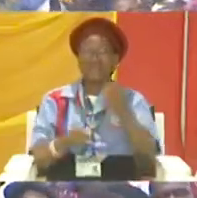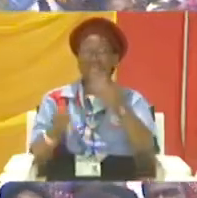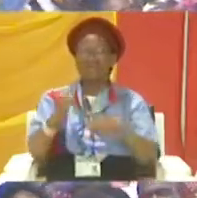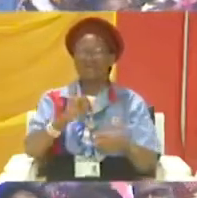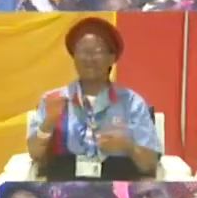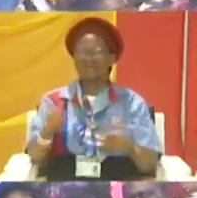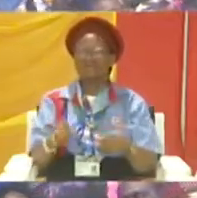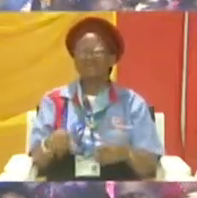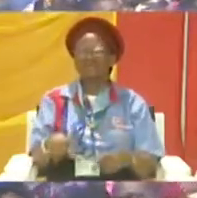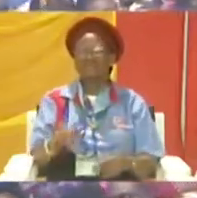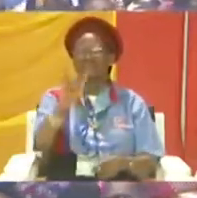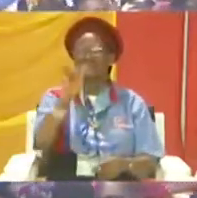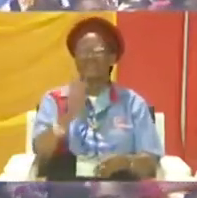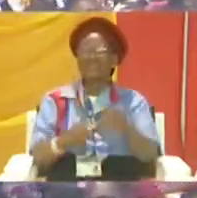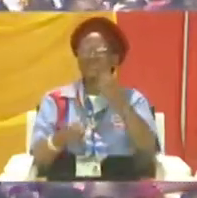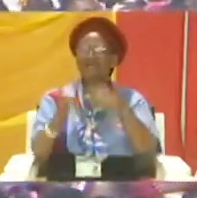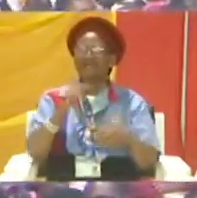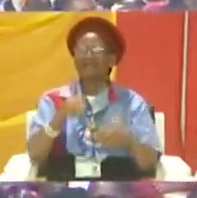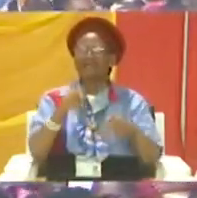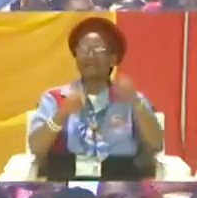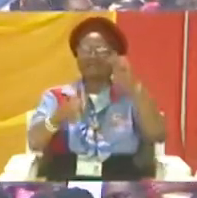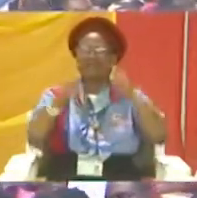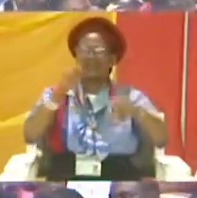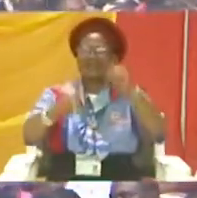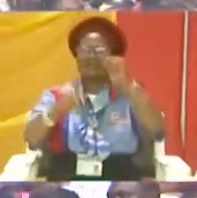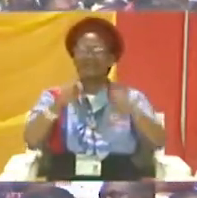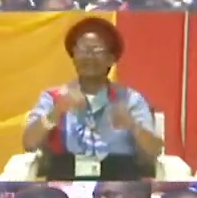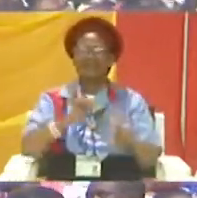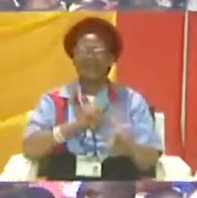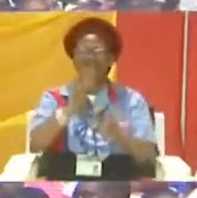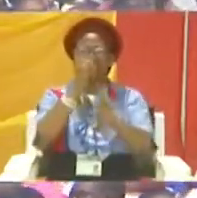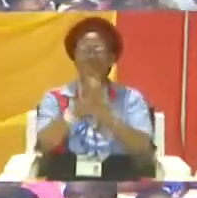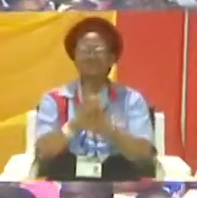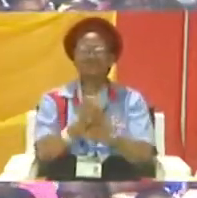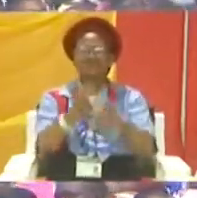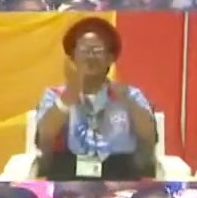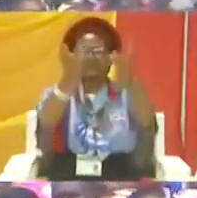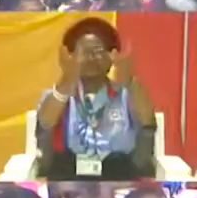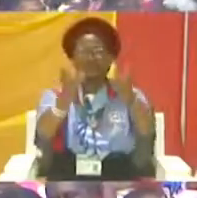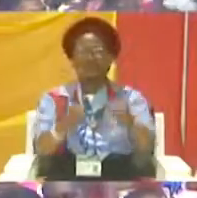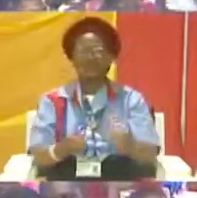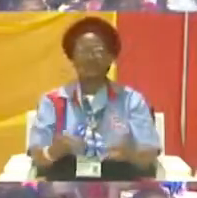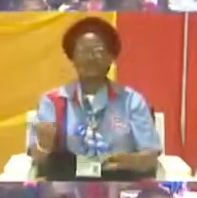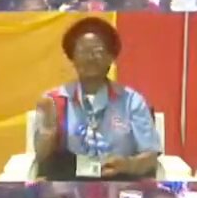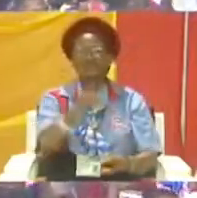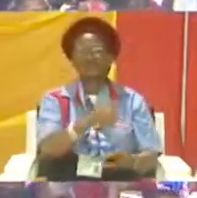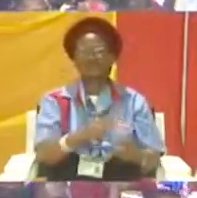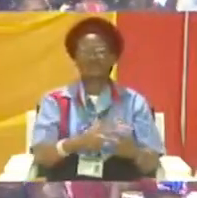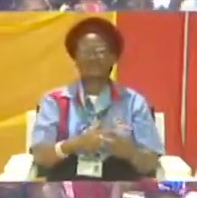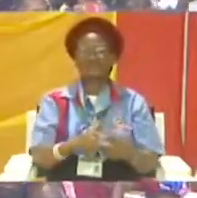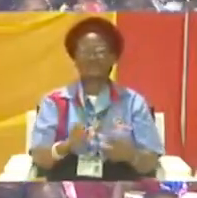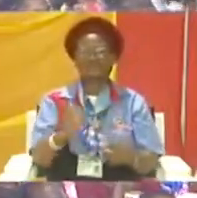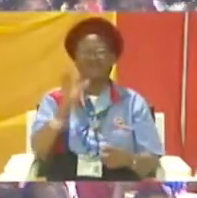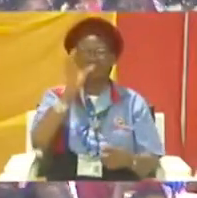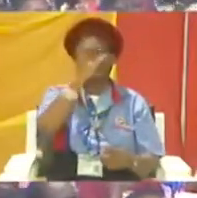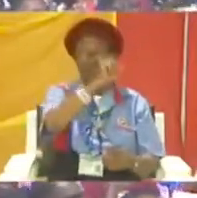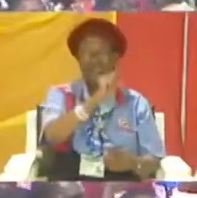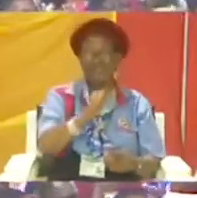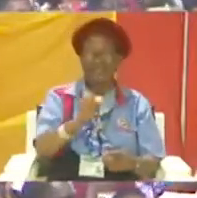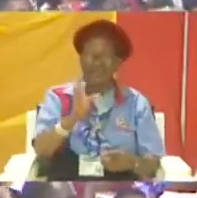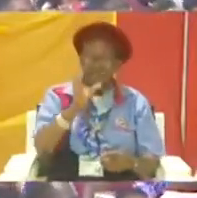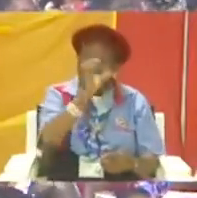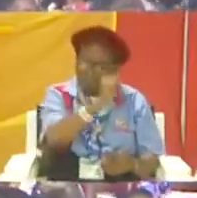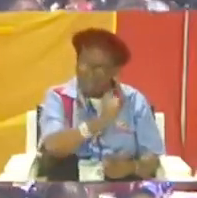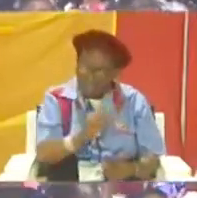need. Oh, brethren, I just want you to take a look at what I am seeing. And you are a more fair